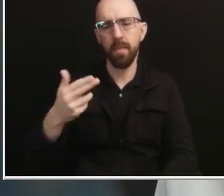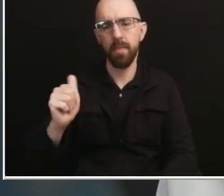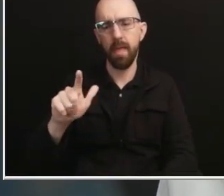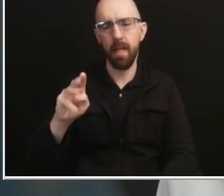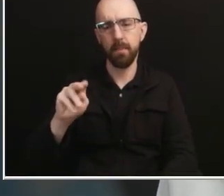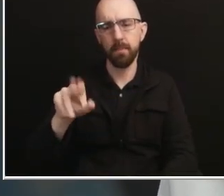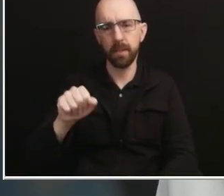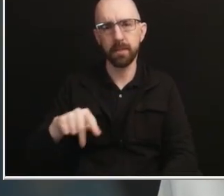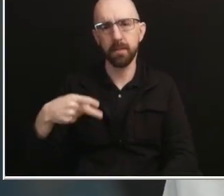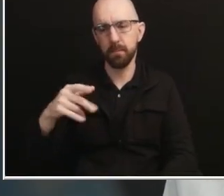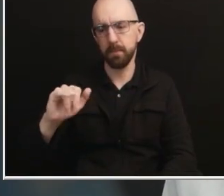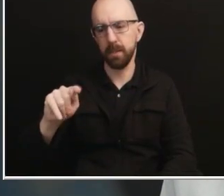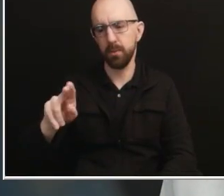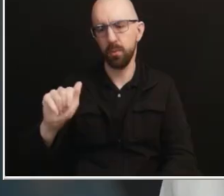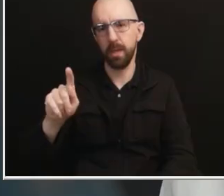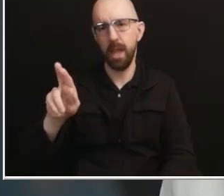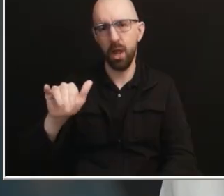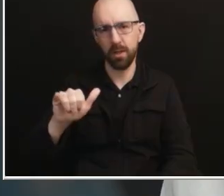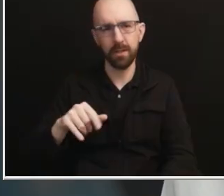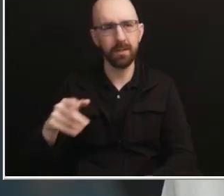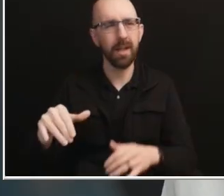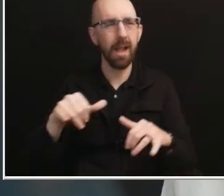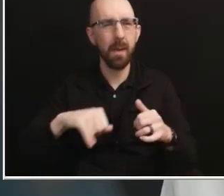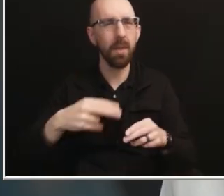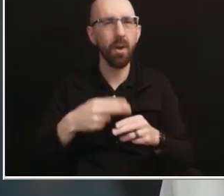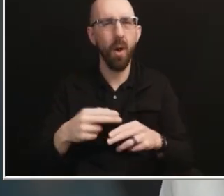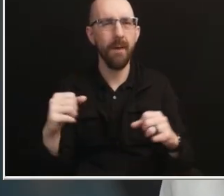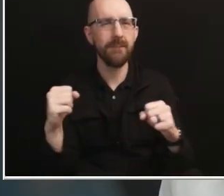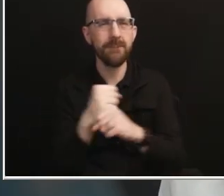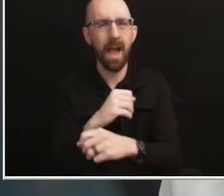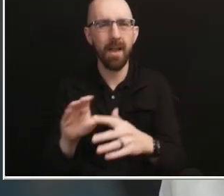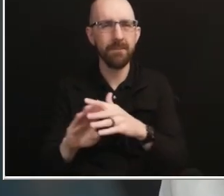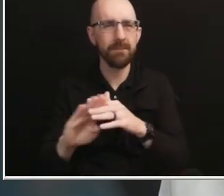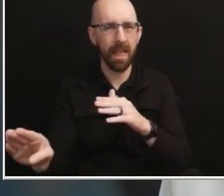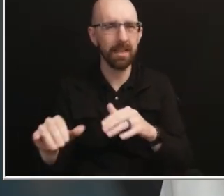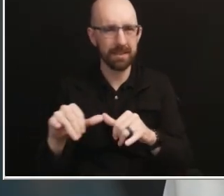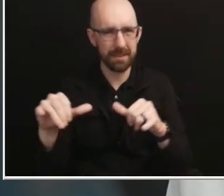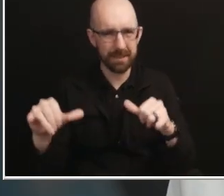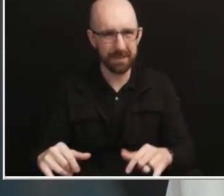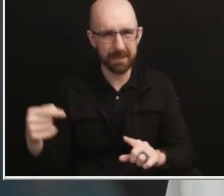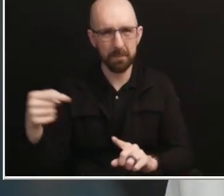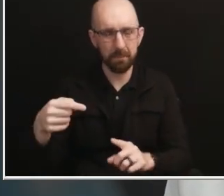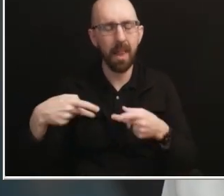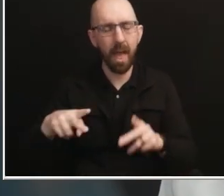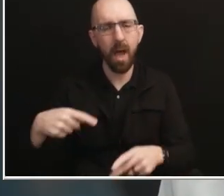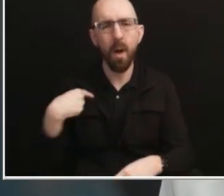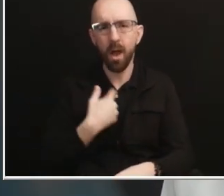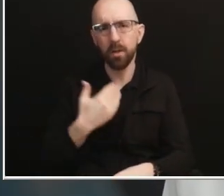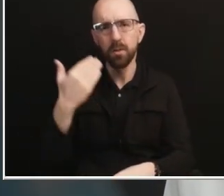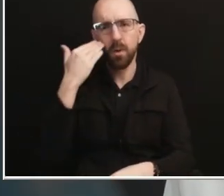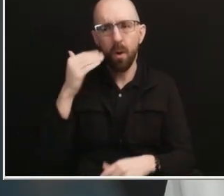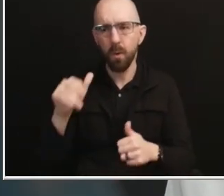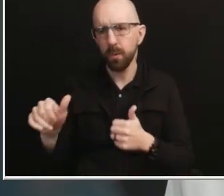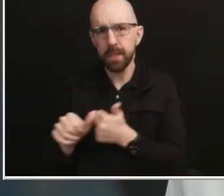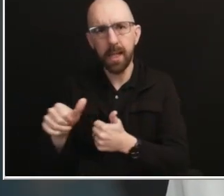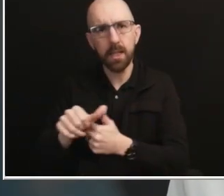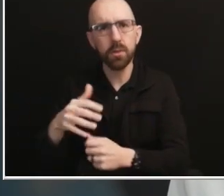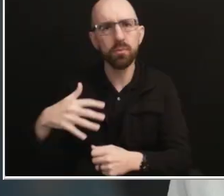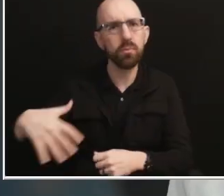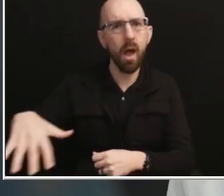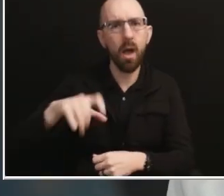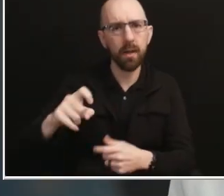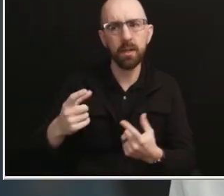It's also called more commonly our fight or flight system. So that's that thing that lets us know that we're in danger, that we need to do something to